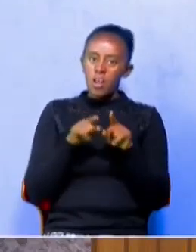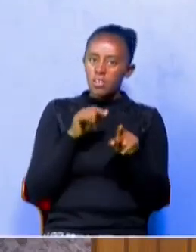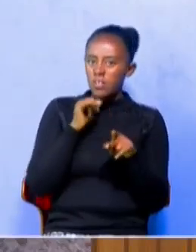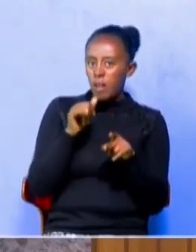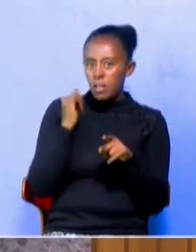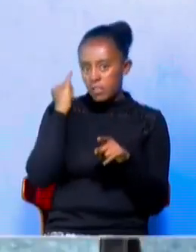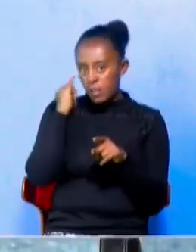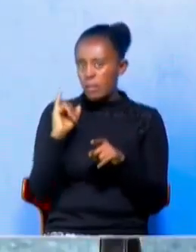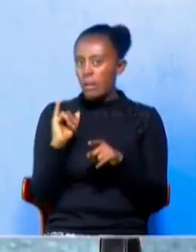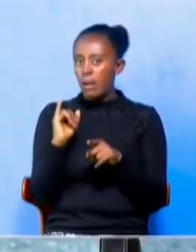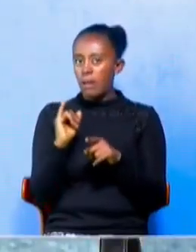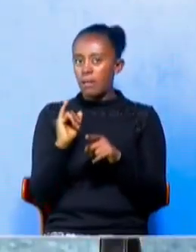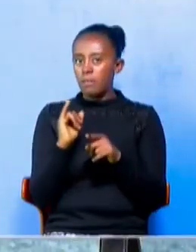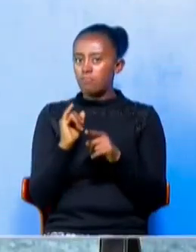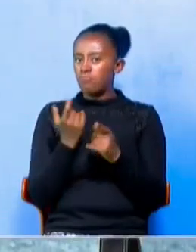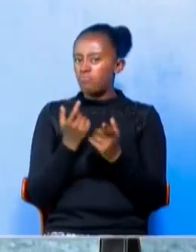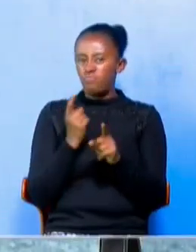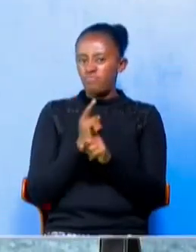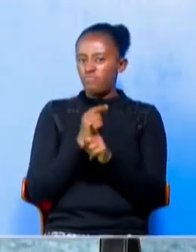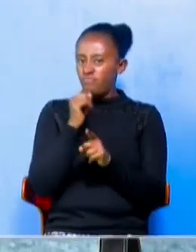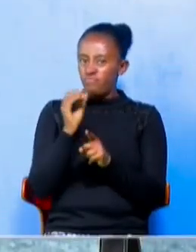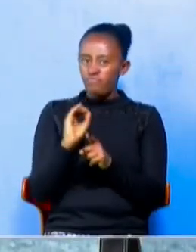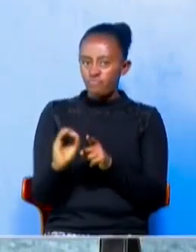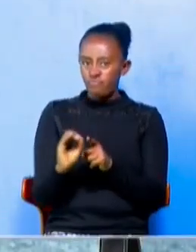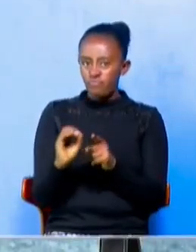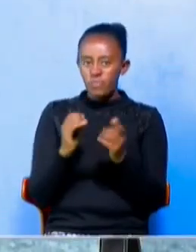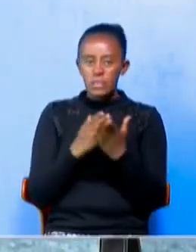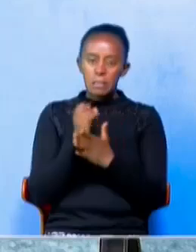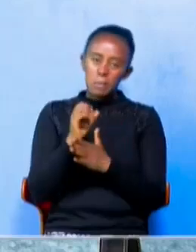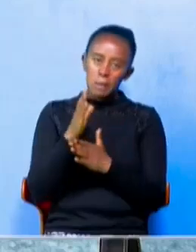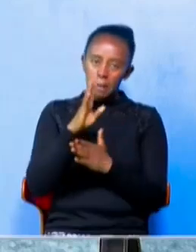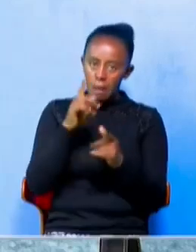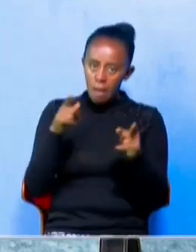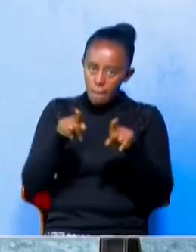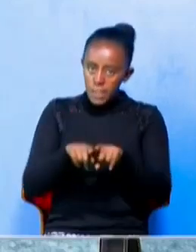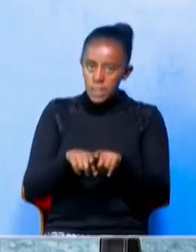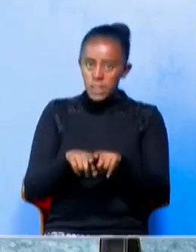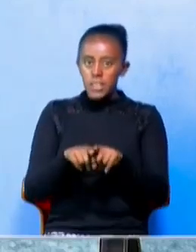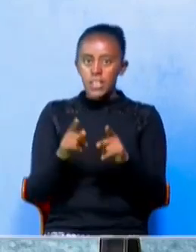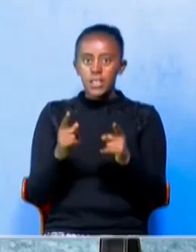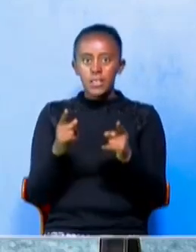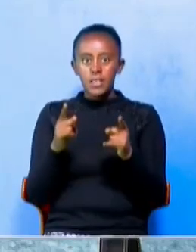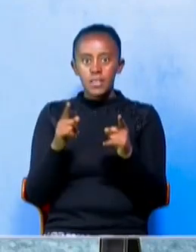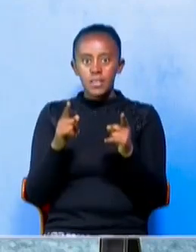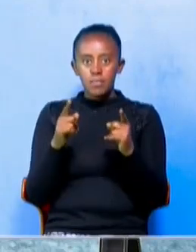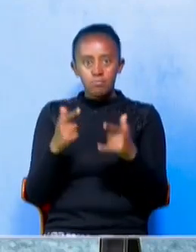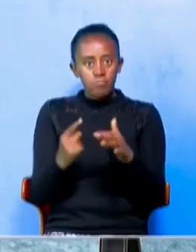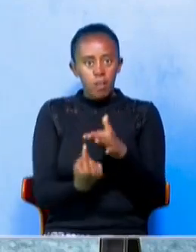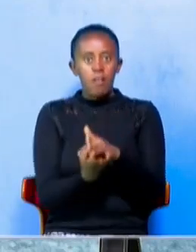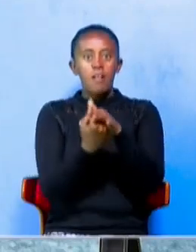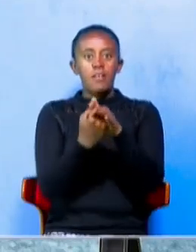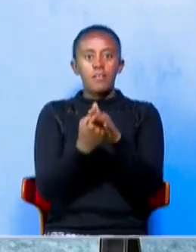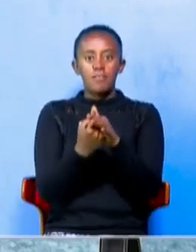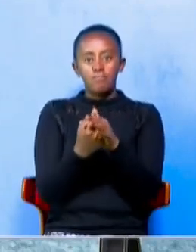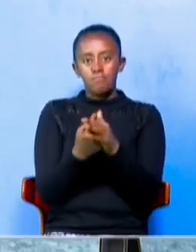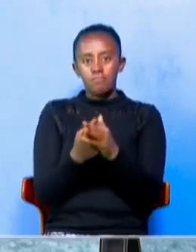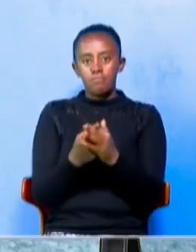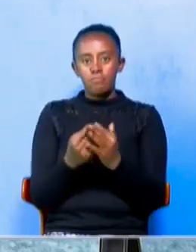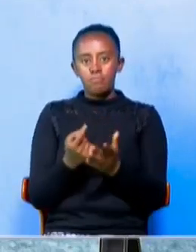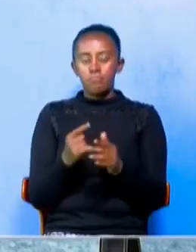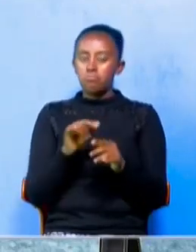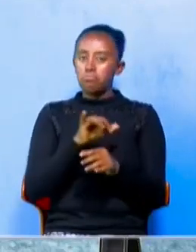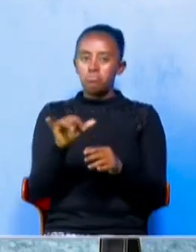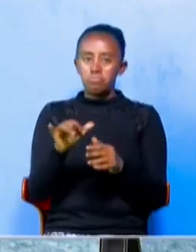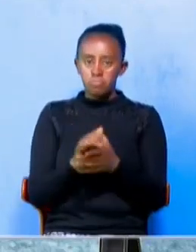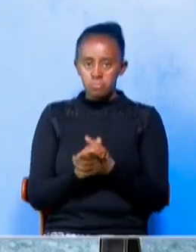idea. I'm not sure. Something happened suddenly, in sudden incident,